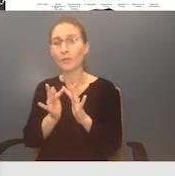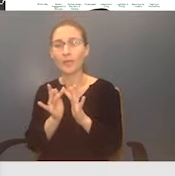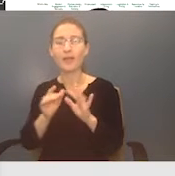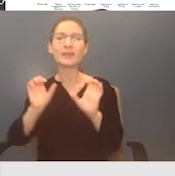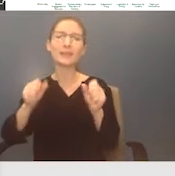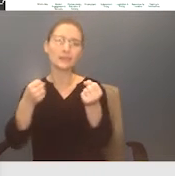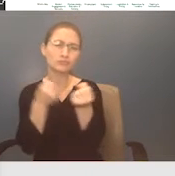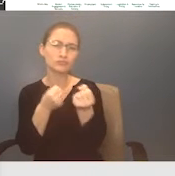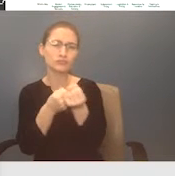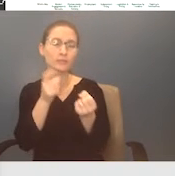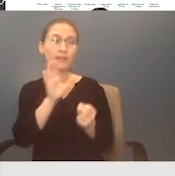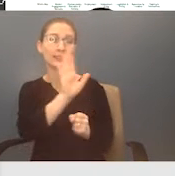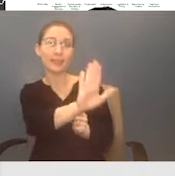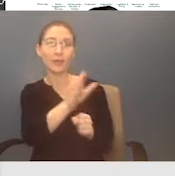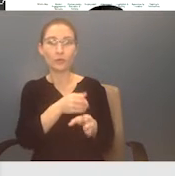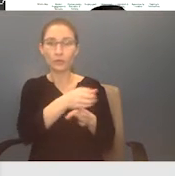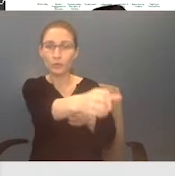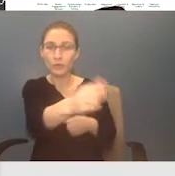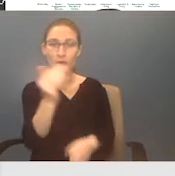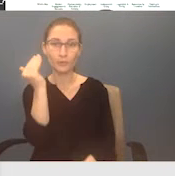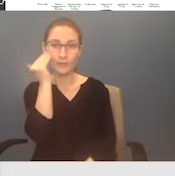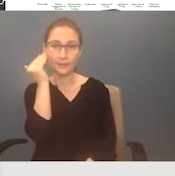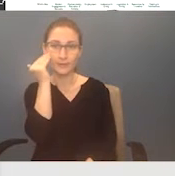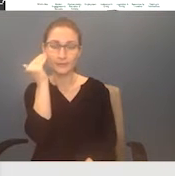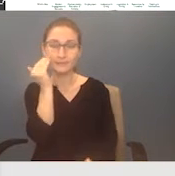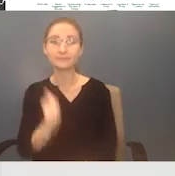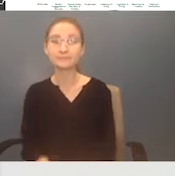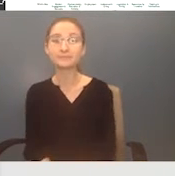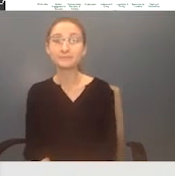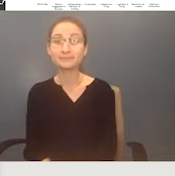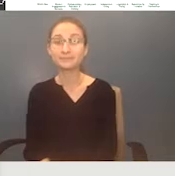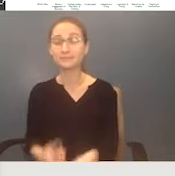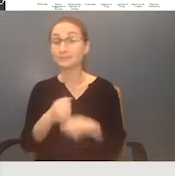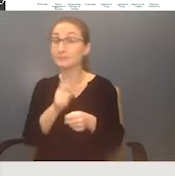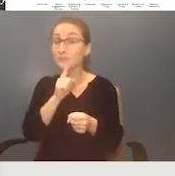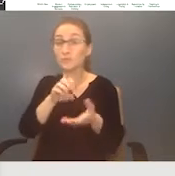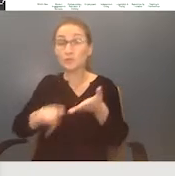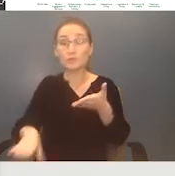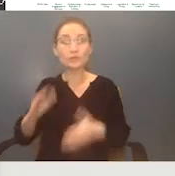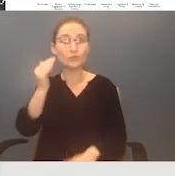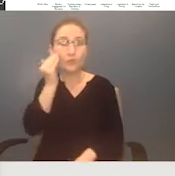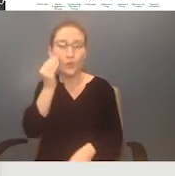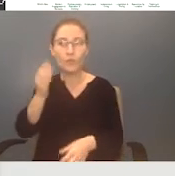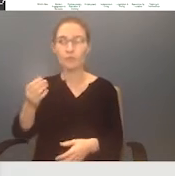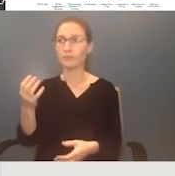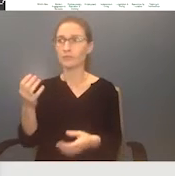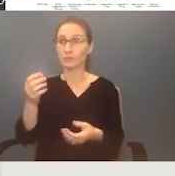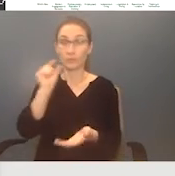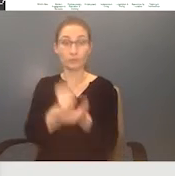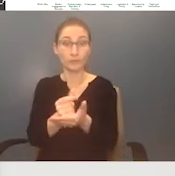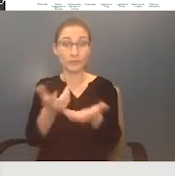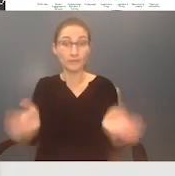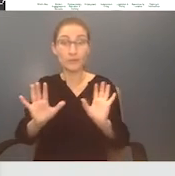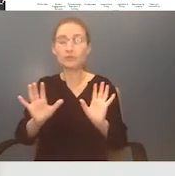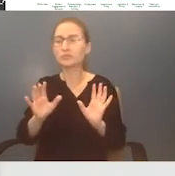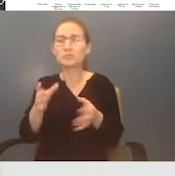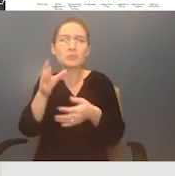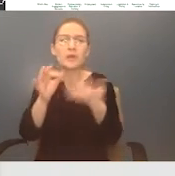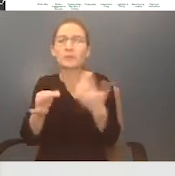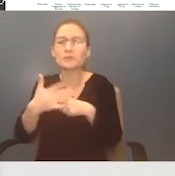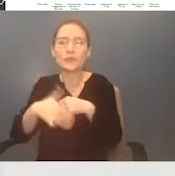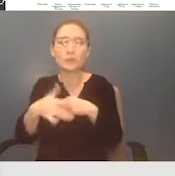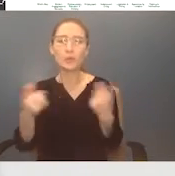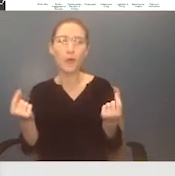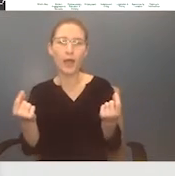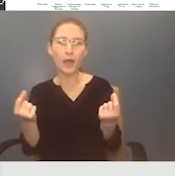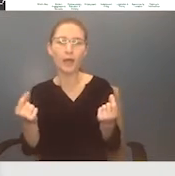that employment and career awareness piece early on. So students know what's out there career-wise and where they want to go. Again,